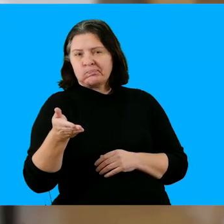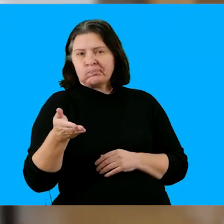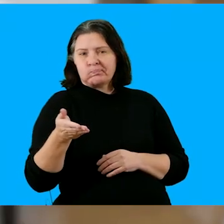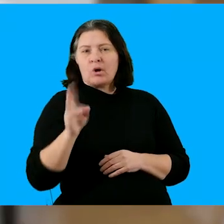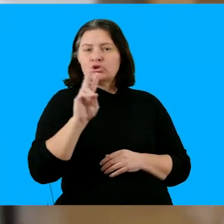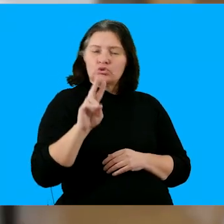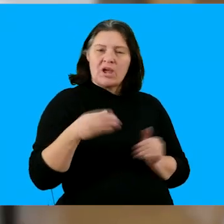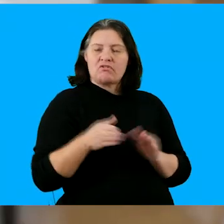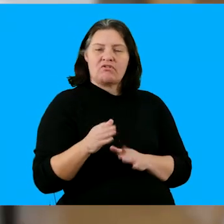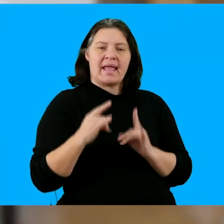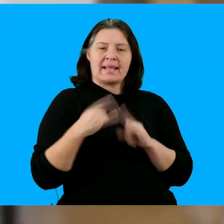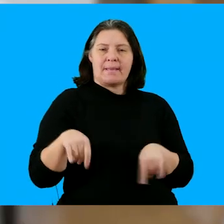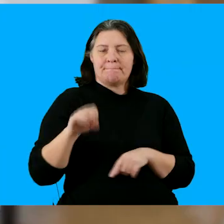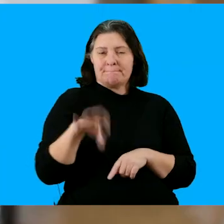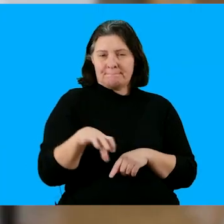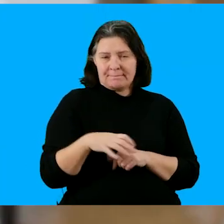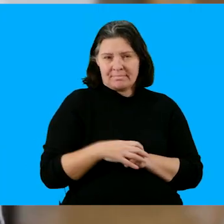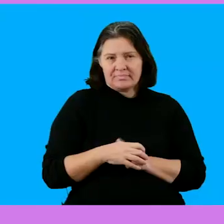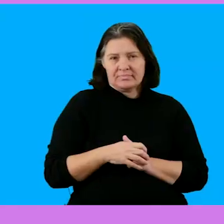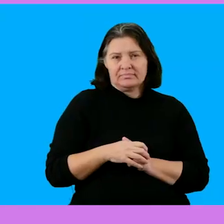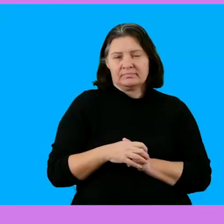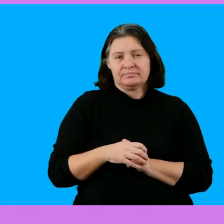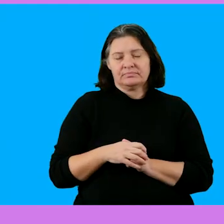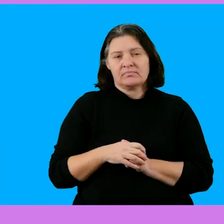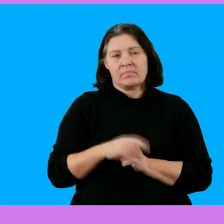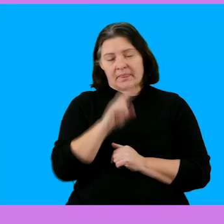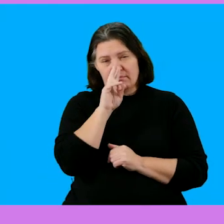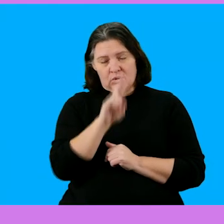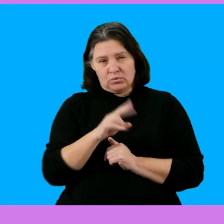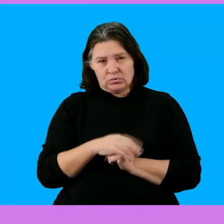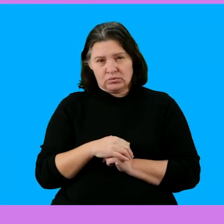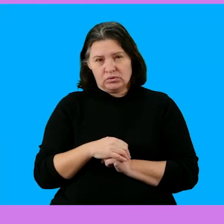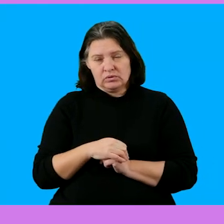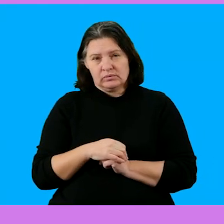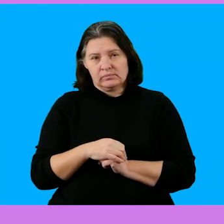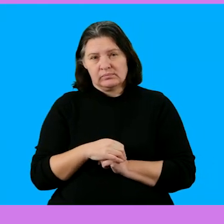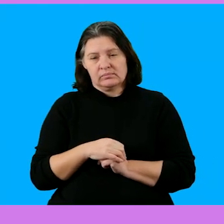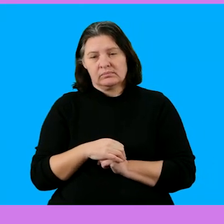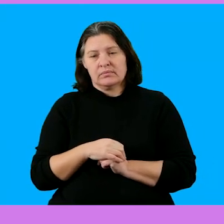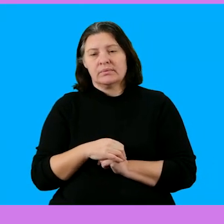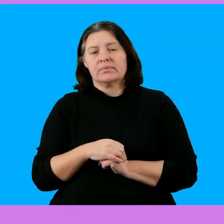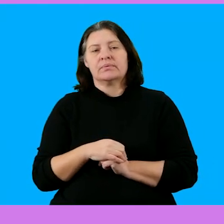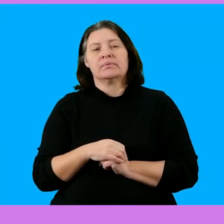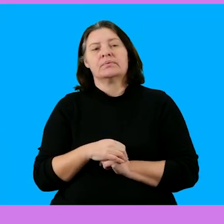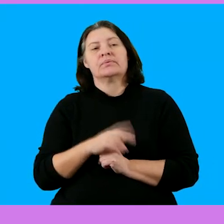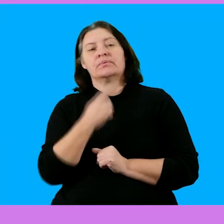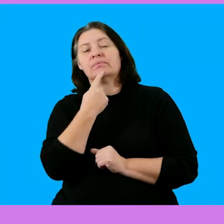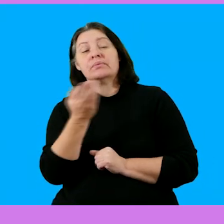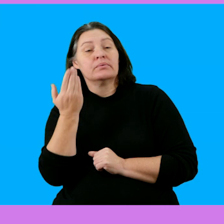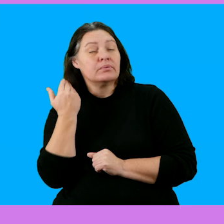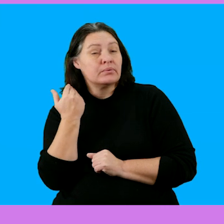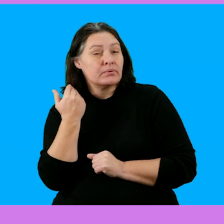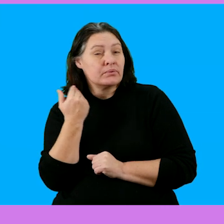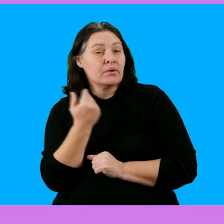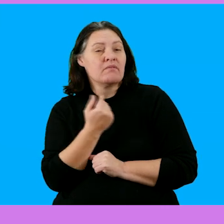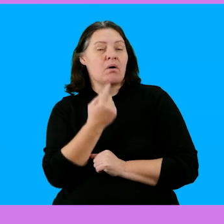on this Tweerevieren campsite. Okay, so now if I look at this, I will see, as I've indicated earlier on,